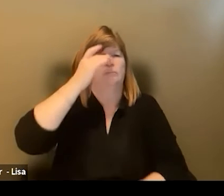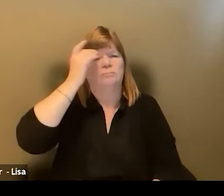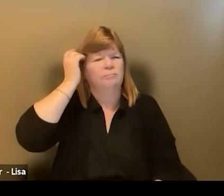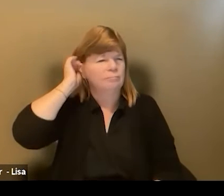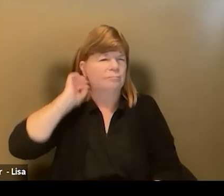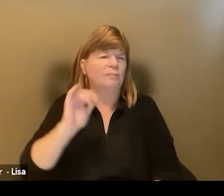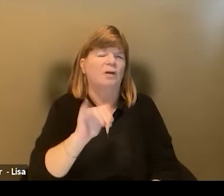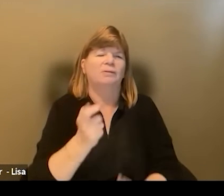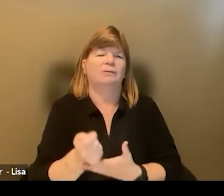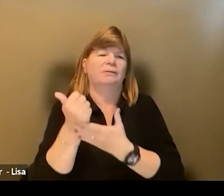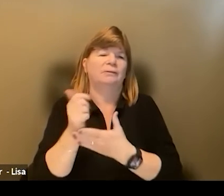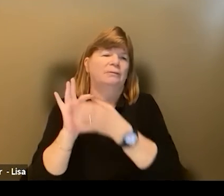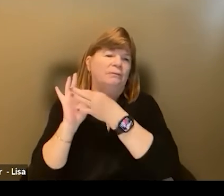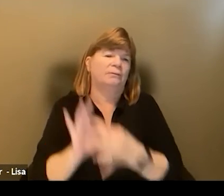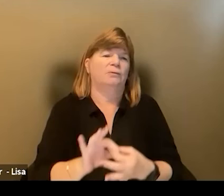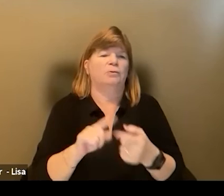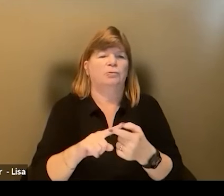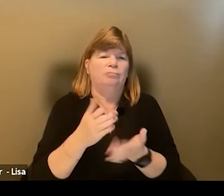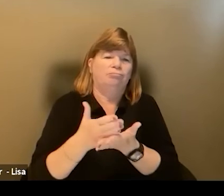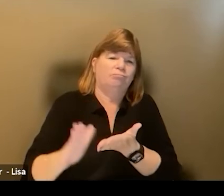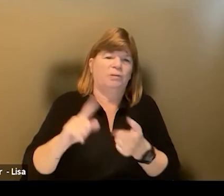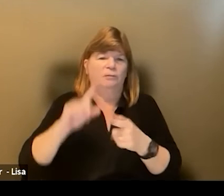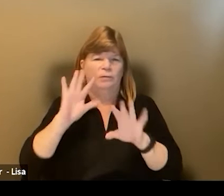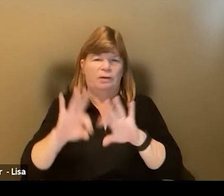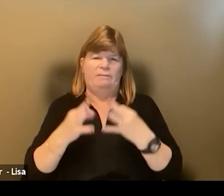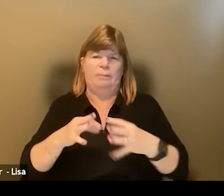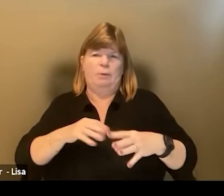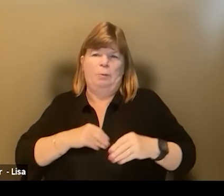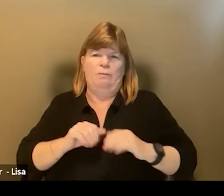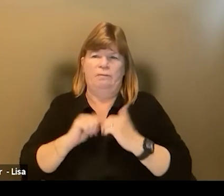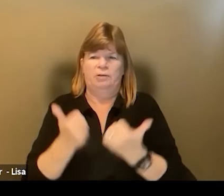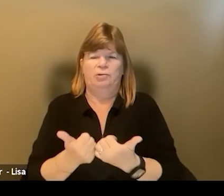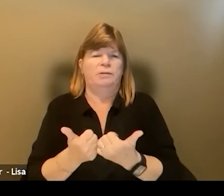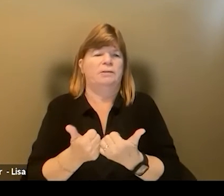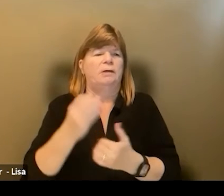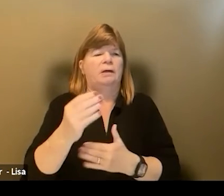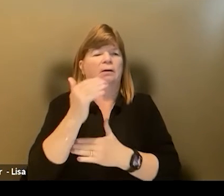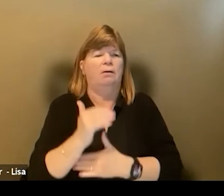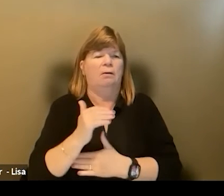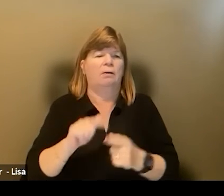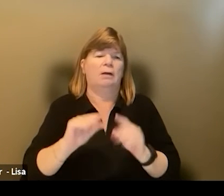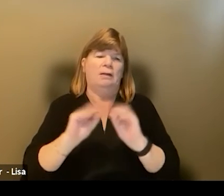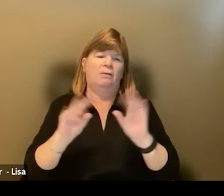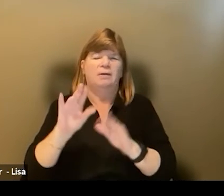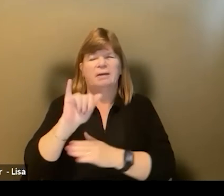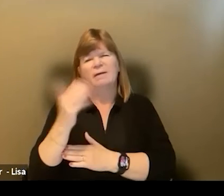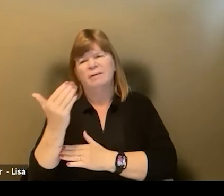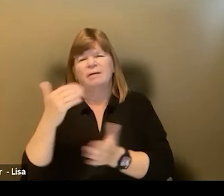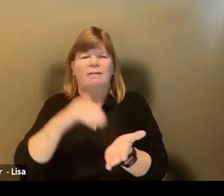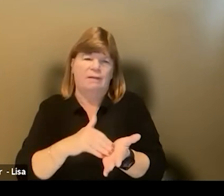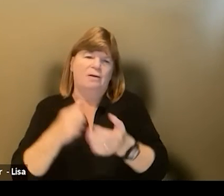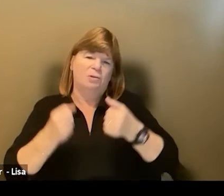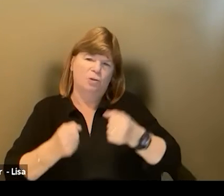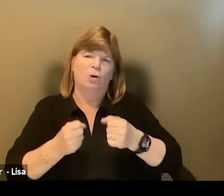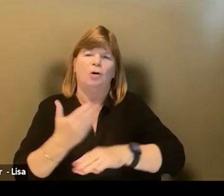It also removes a reference to the exclusion for the family ownership of an agency, and it also clarifies the $15,000